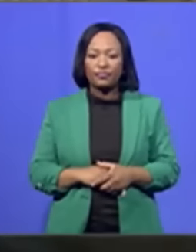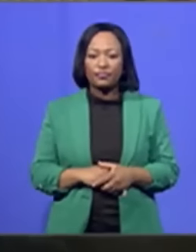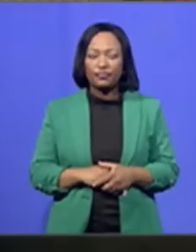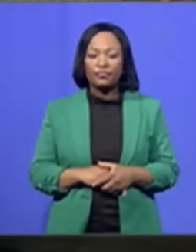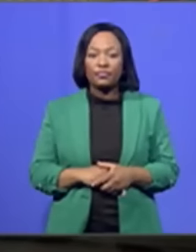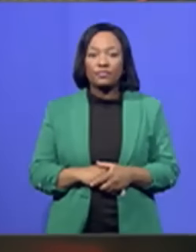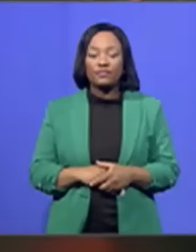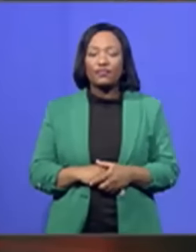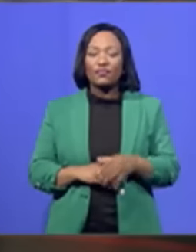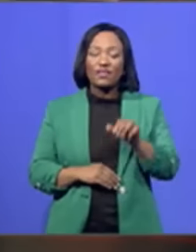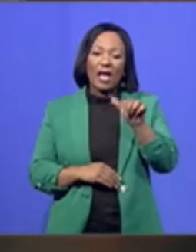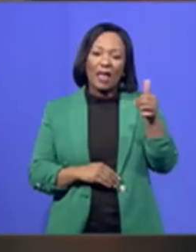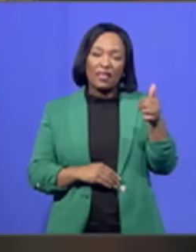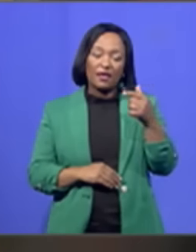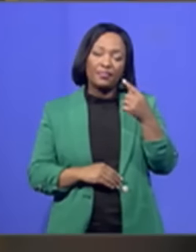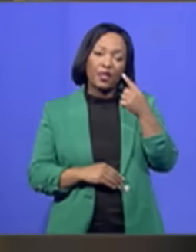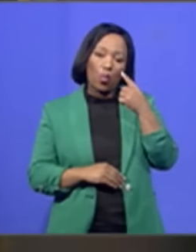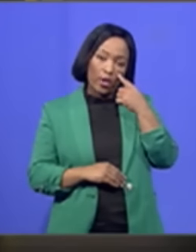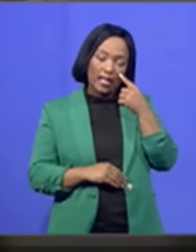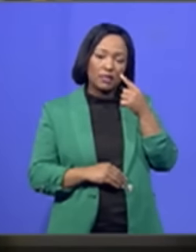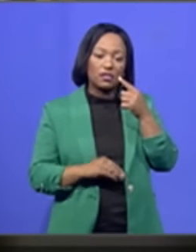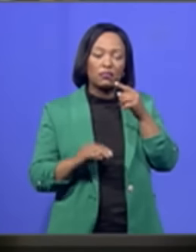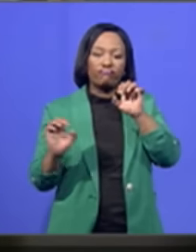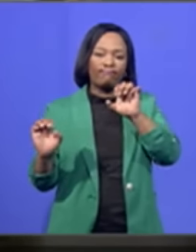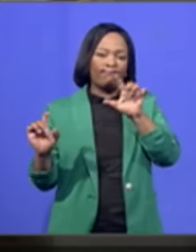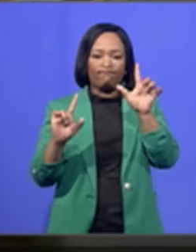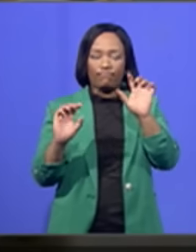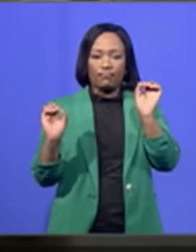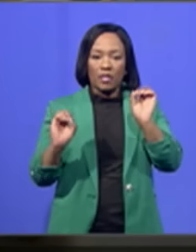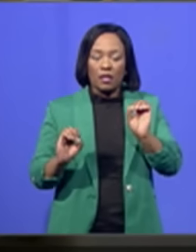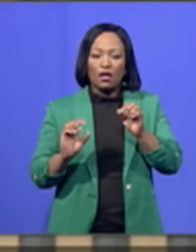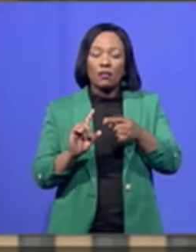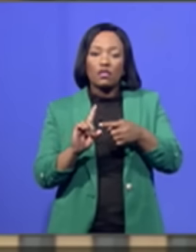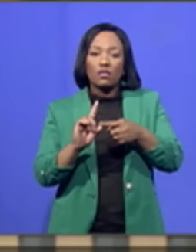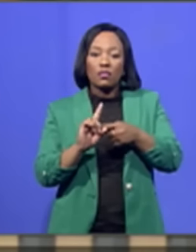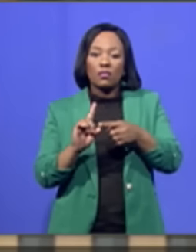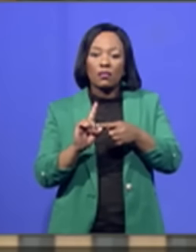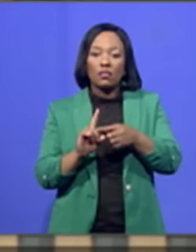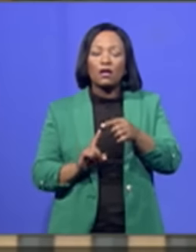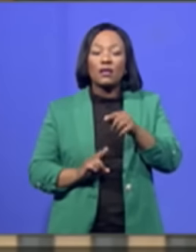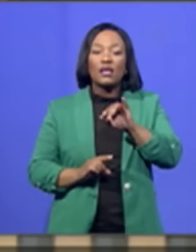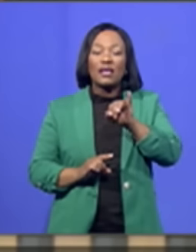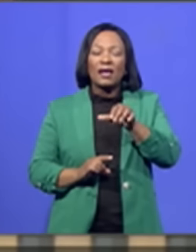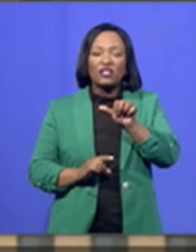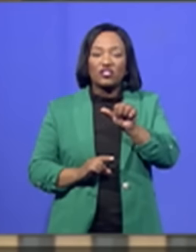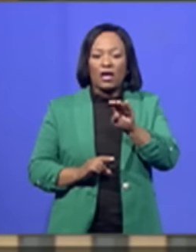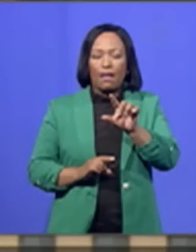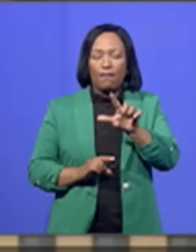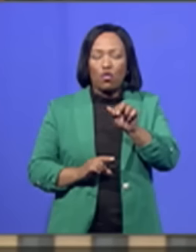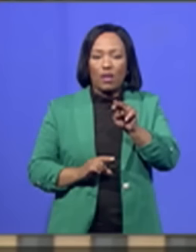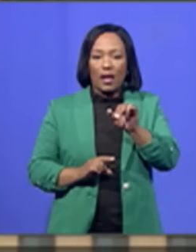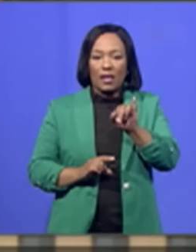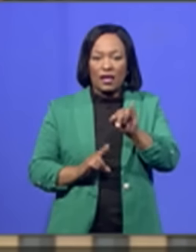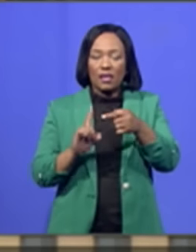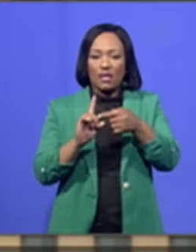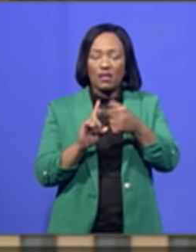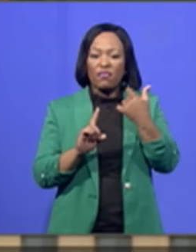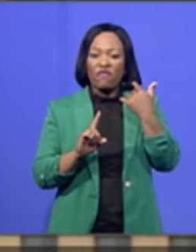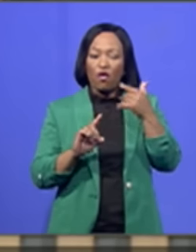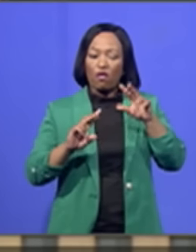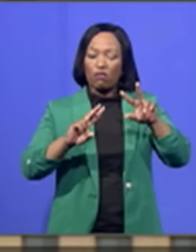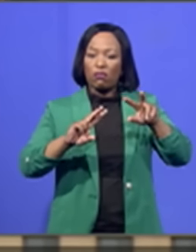go tšwa go hlatse yeo e bego sa tšwelele khamereng e le go kolonele Jabulani Duma yeo a boditšego komišene ka ga tema yeo e kgathilwego ke lekala la